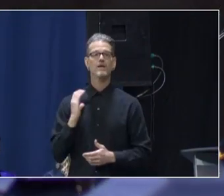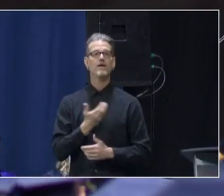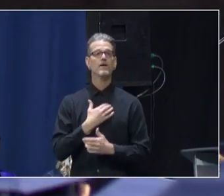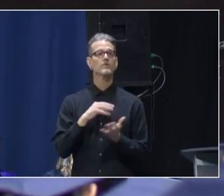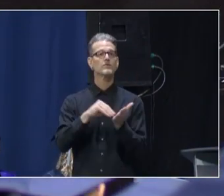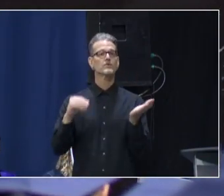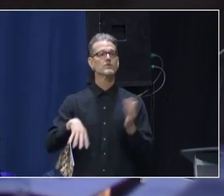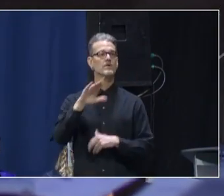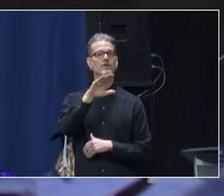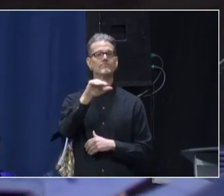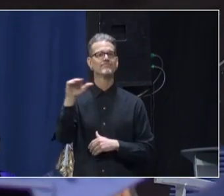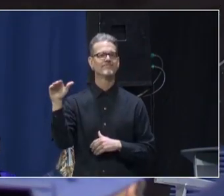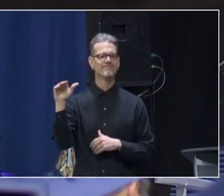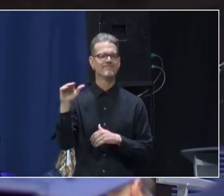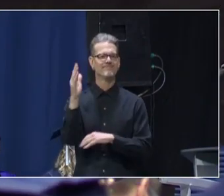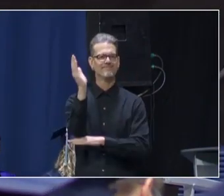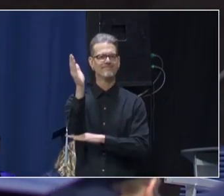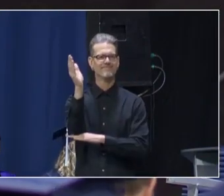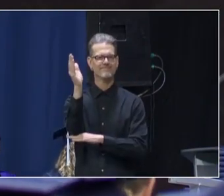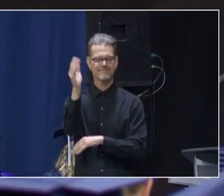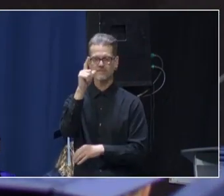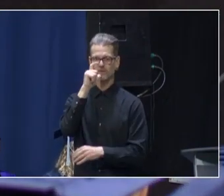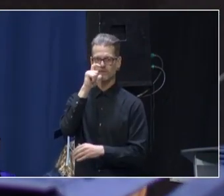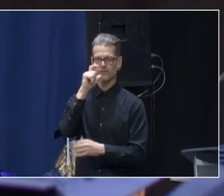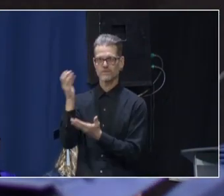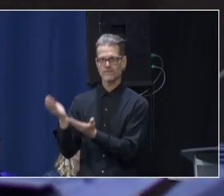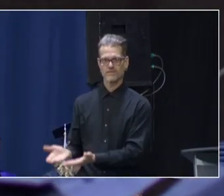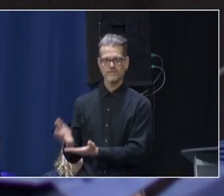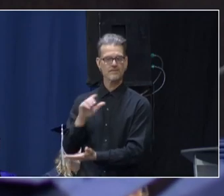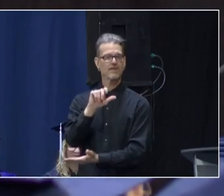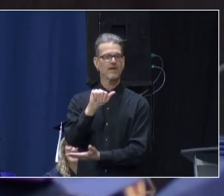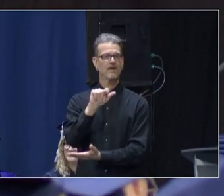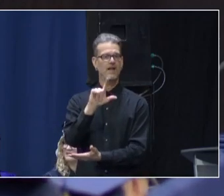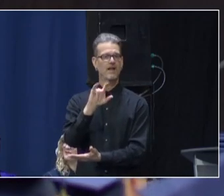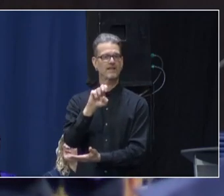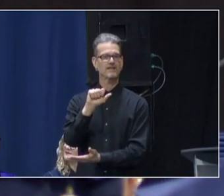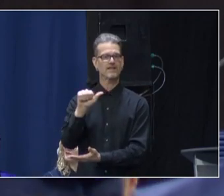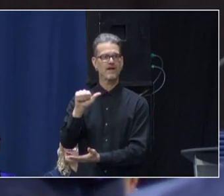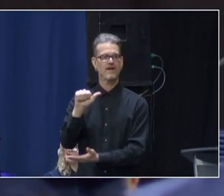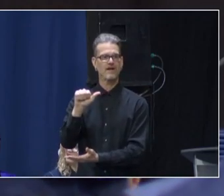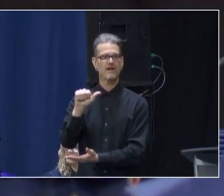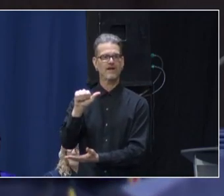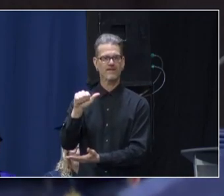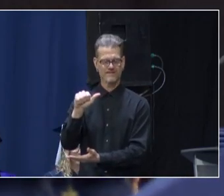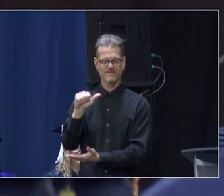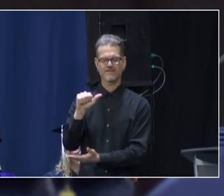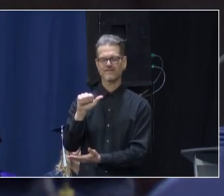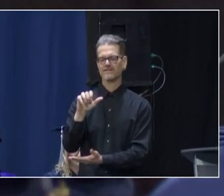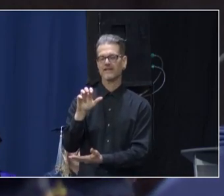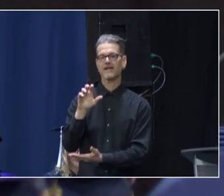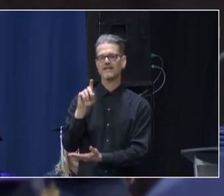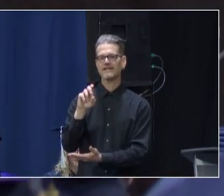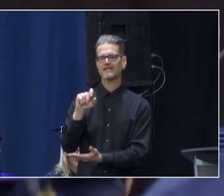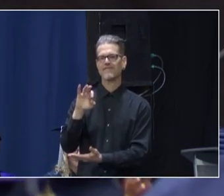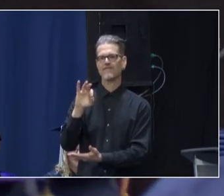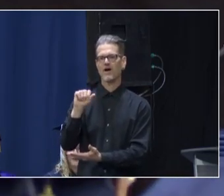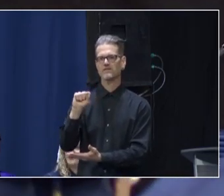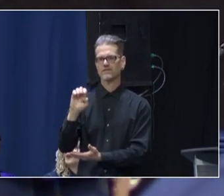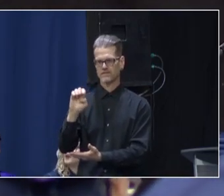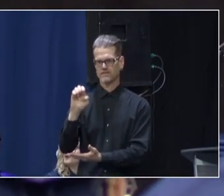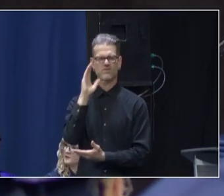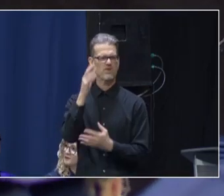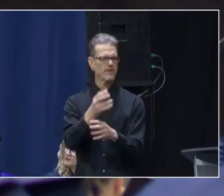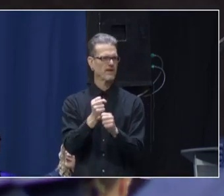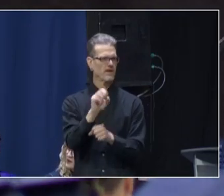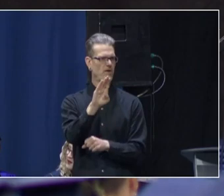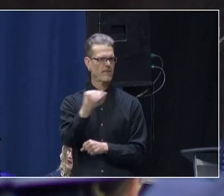farewell address this morning will be given by Alisa DeFoss. Alisa will be receiving her